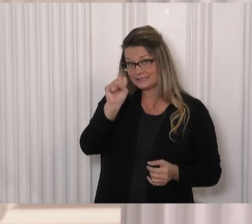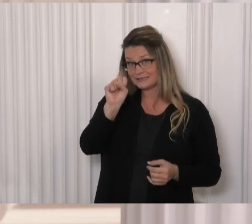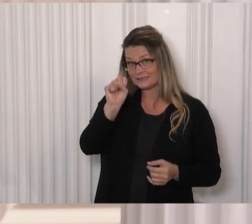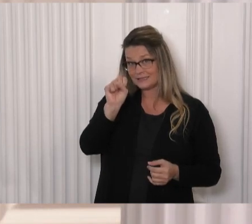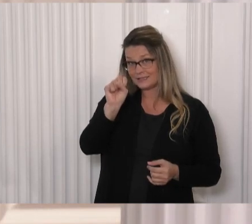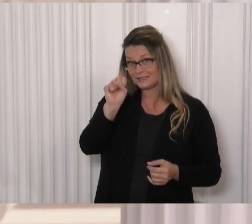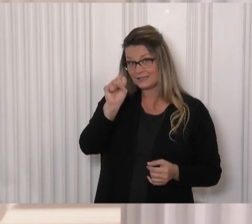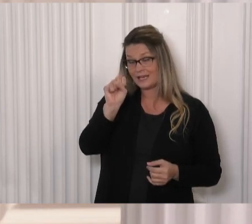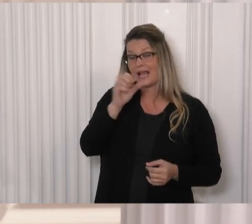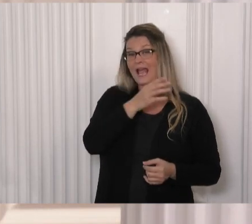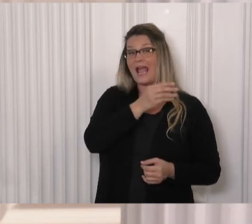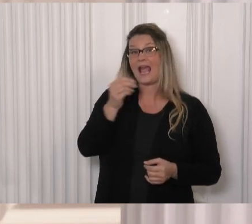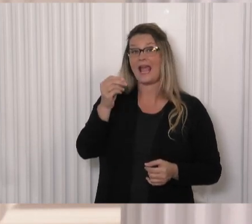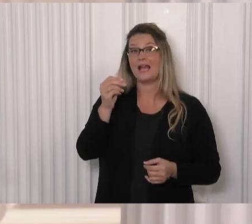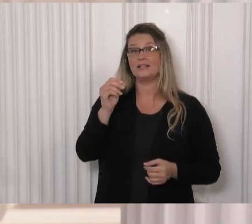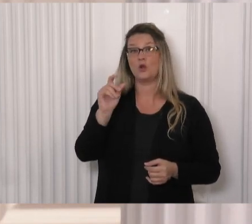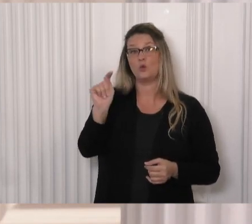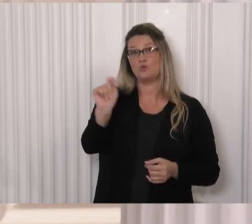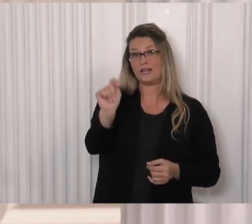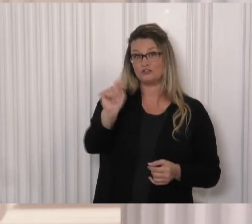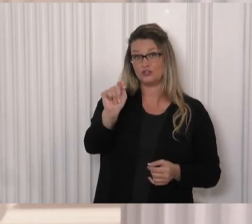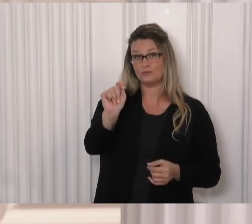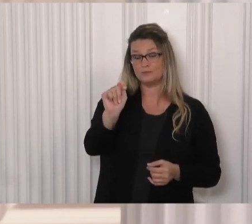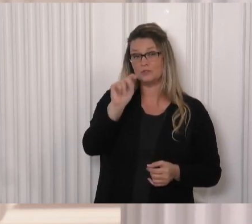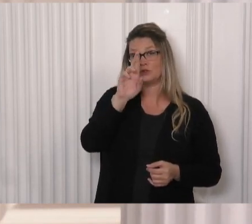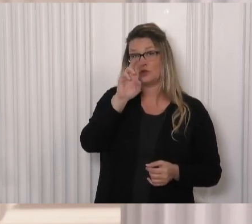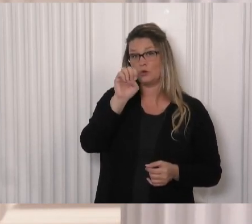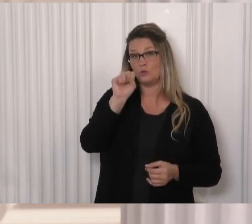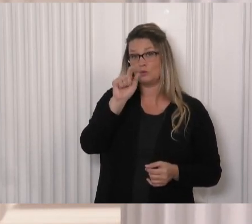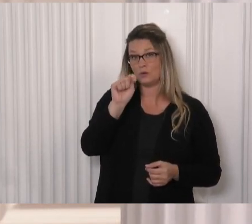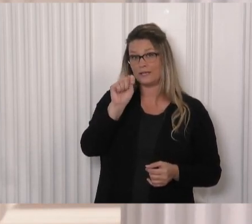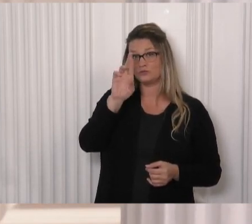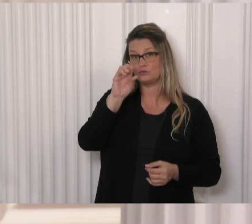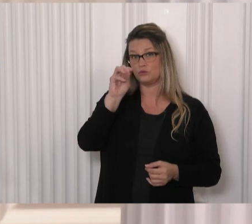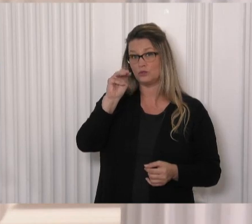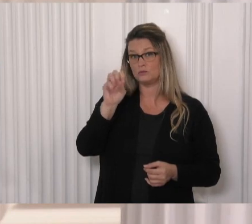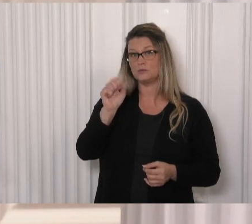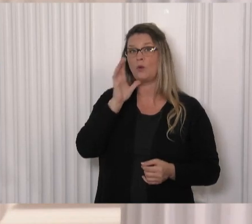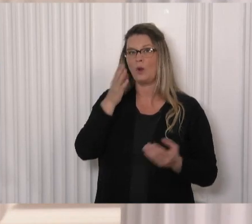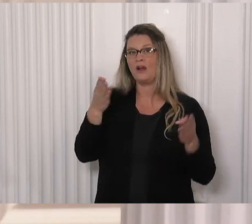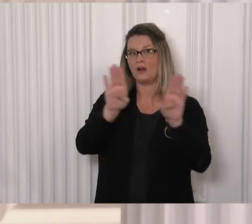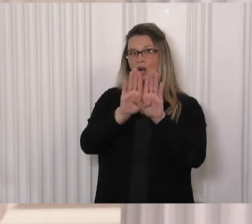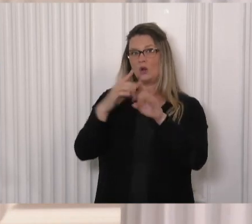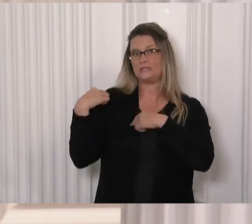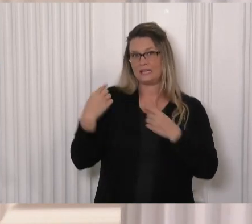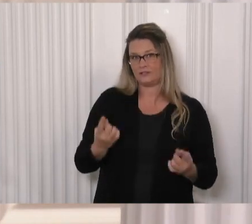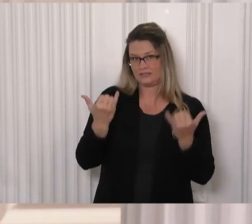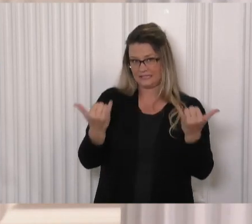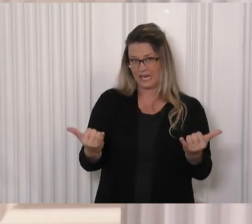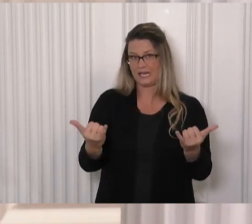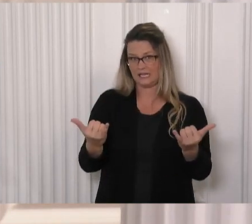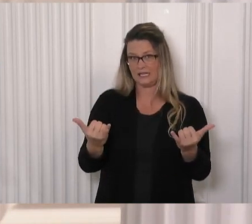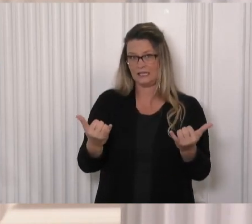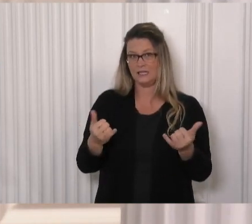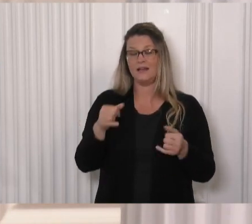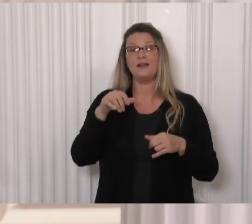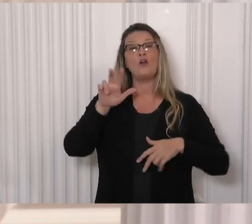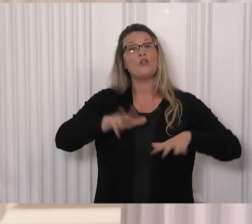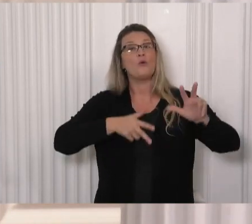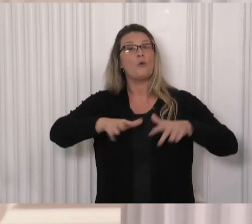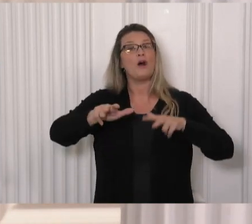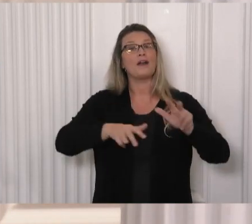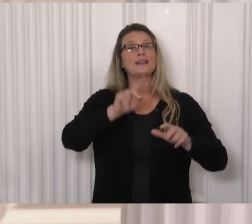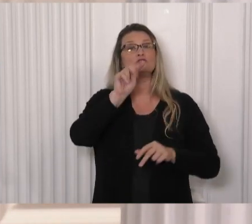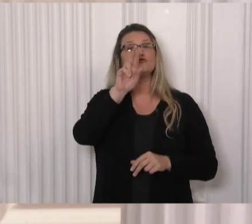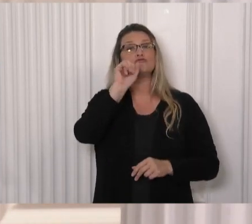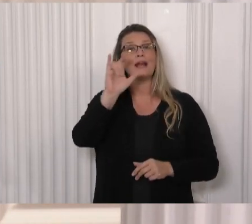open, and our restrooms be closed to the public as of today. Our trails will still be open, as